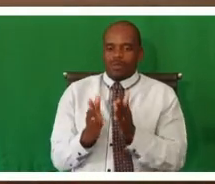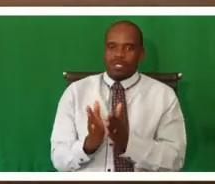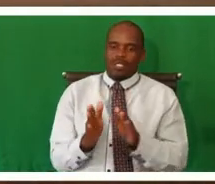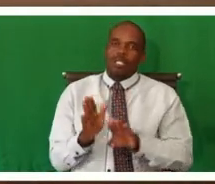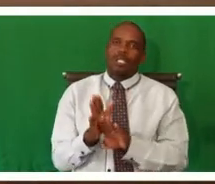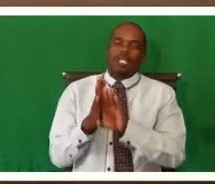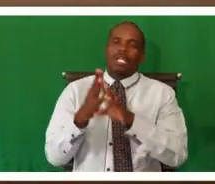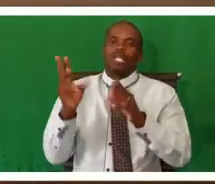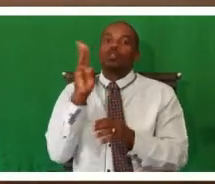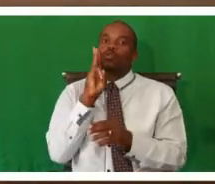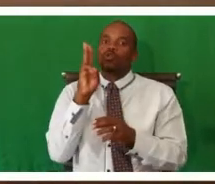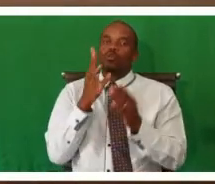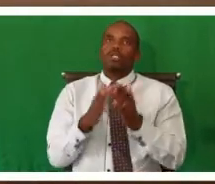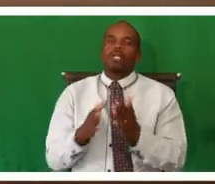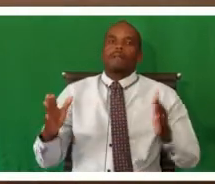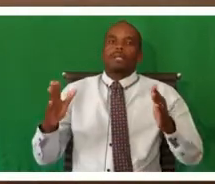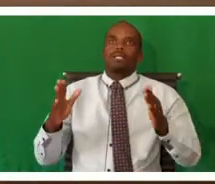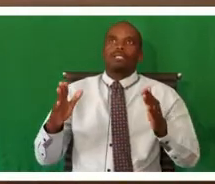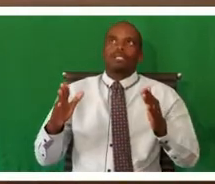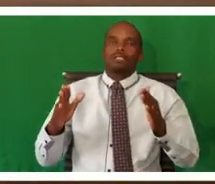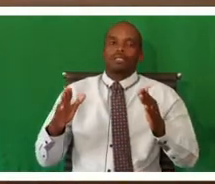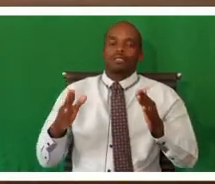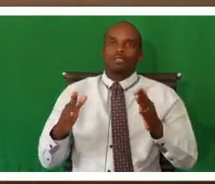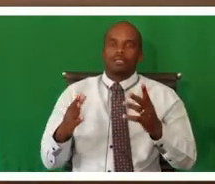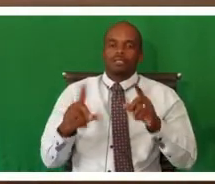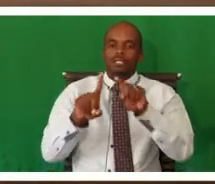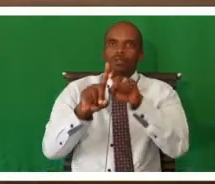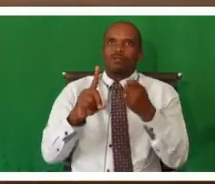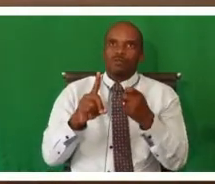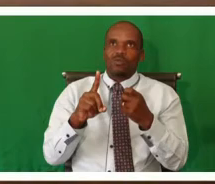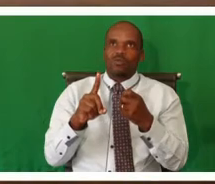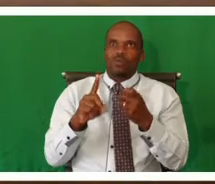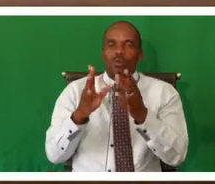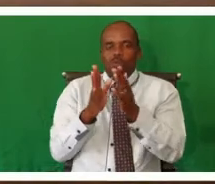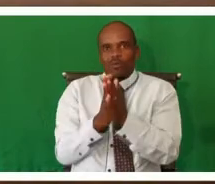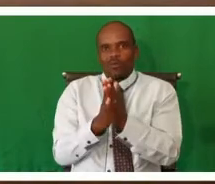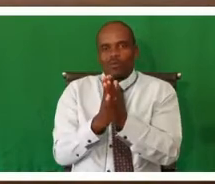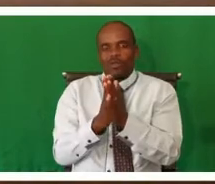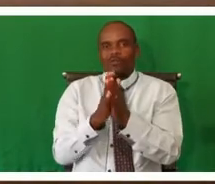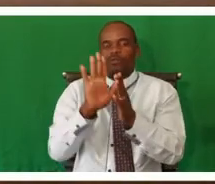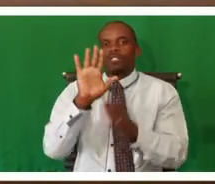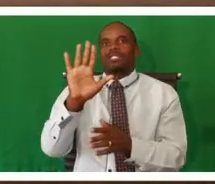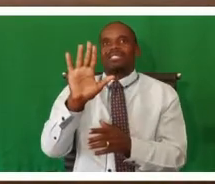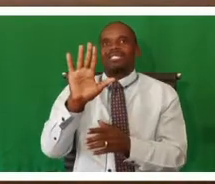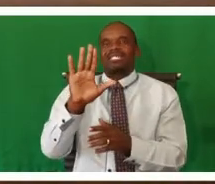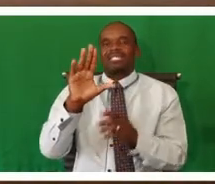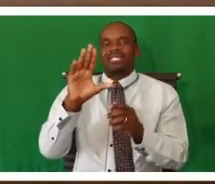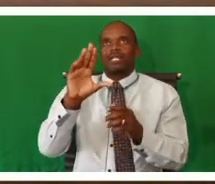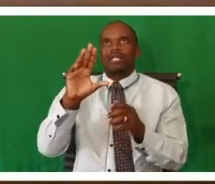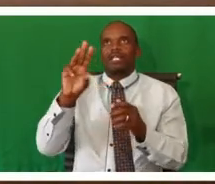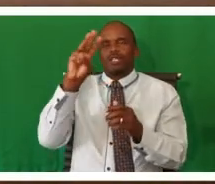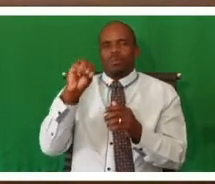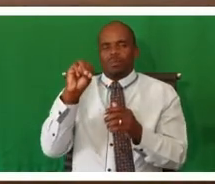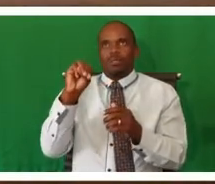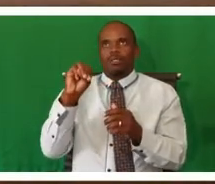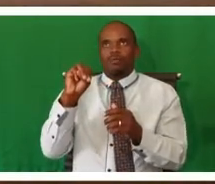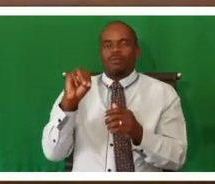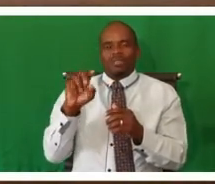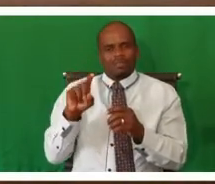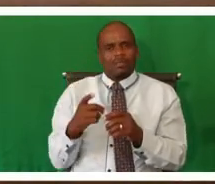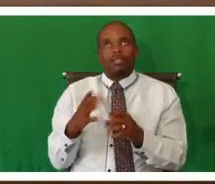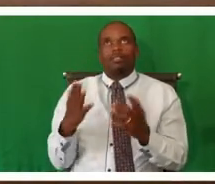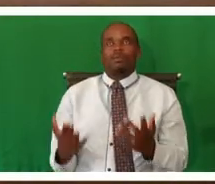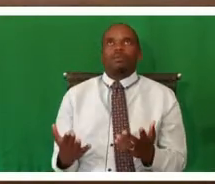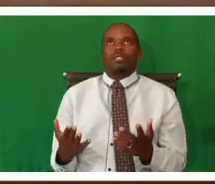capacity from 15 cubic meter per second to 24 cubic meter per second.